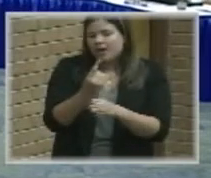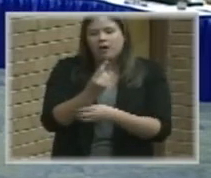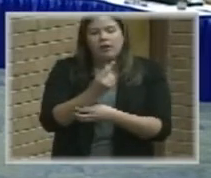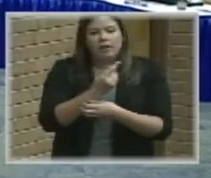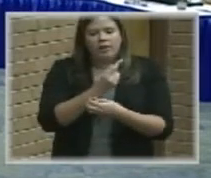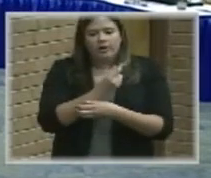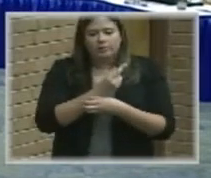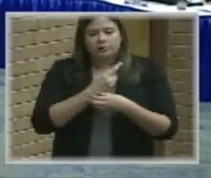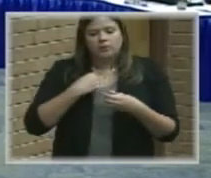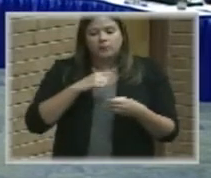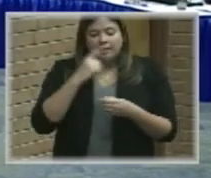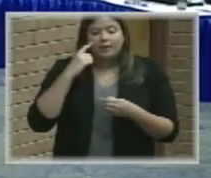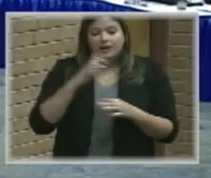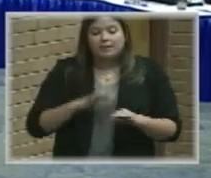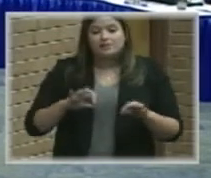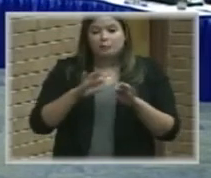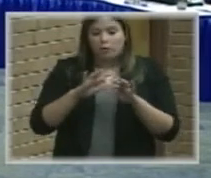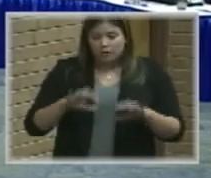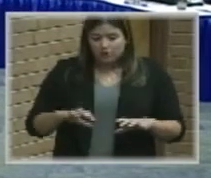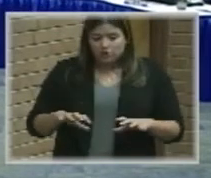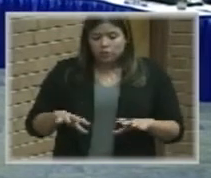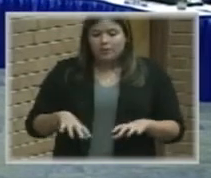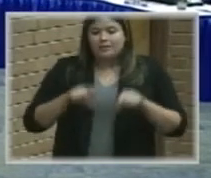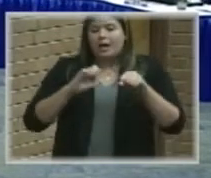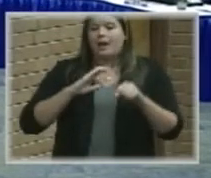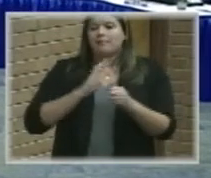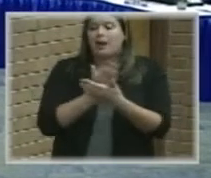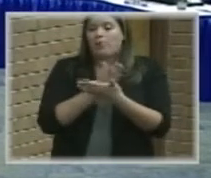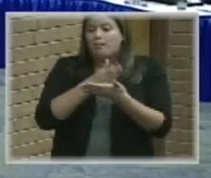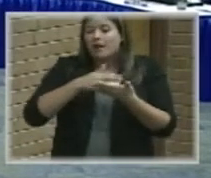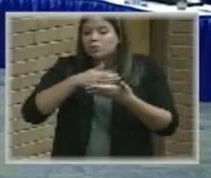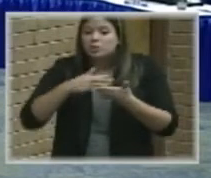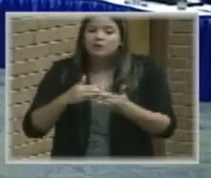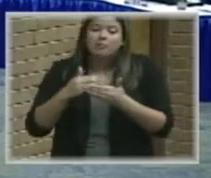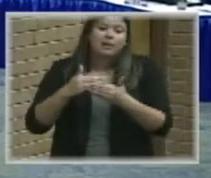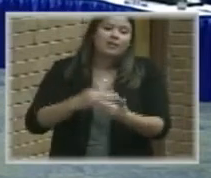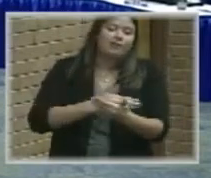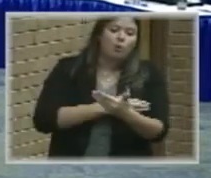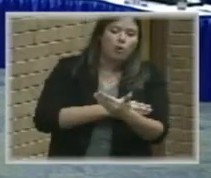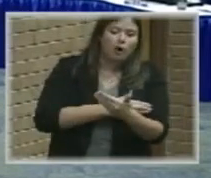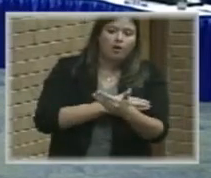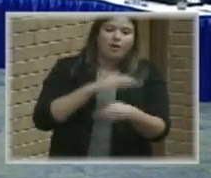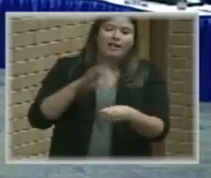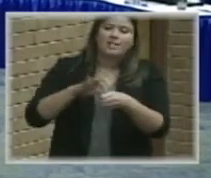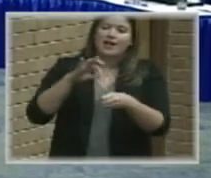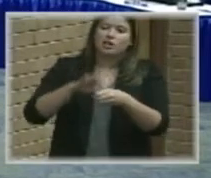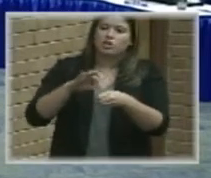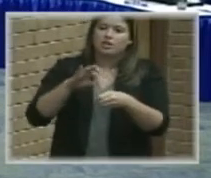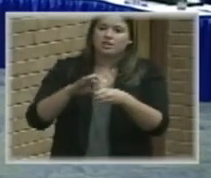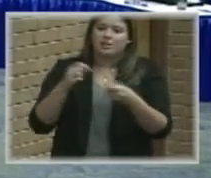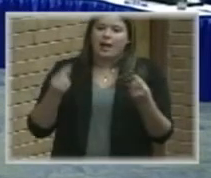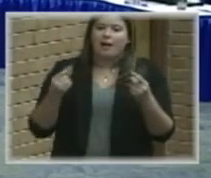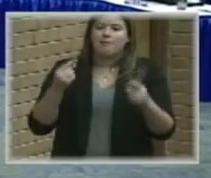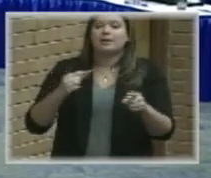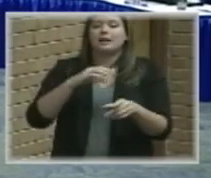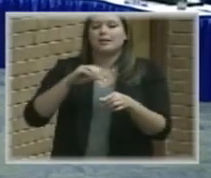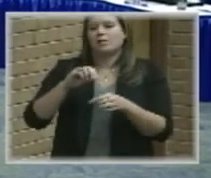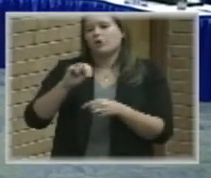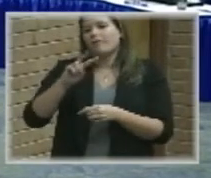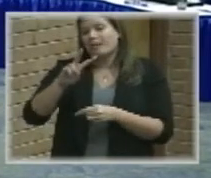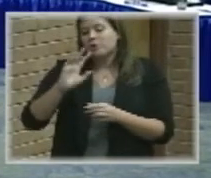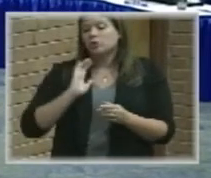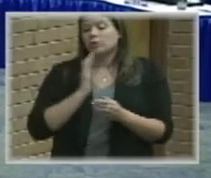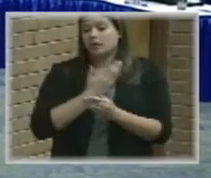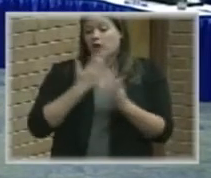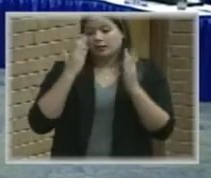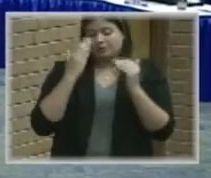think it's important to adopt our budget before elections occur in November. So it is our expectation